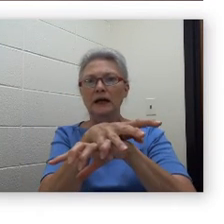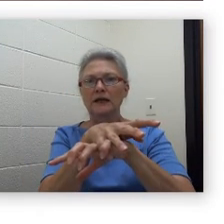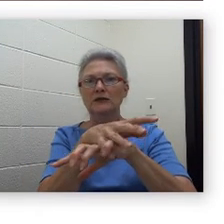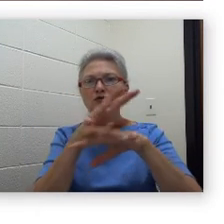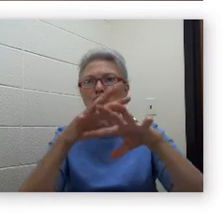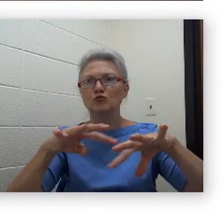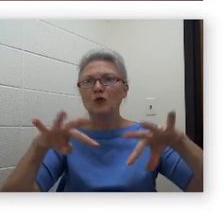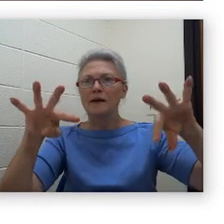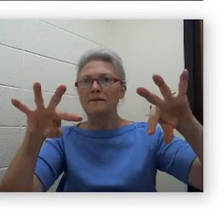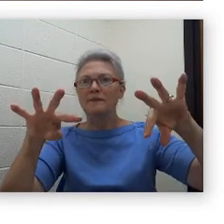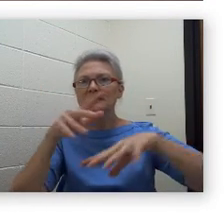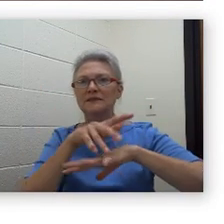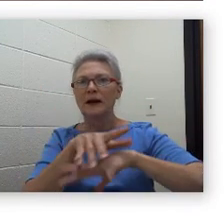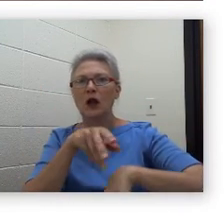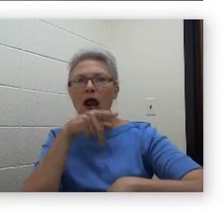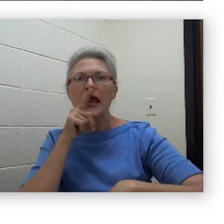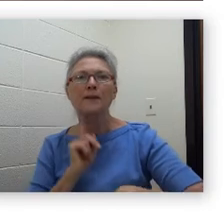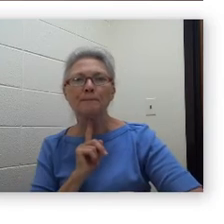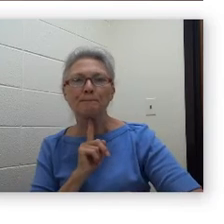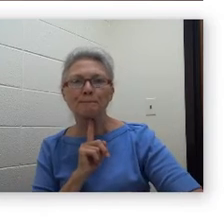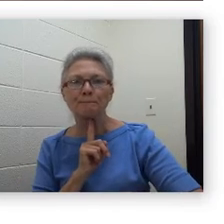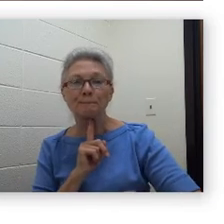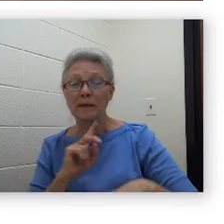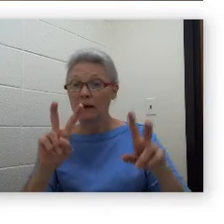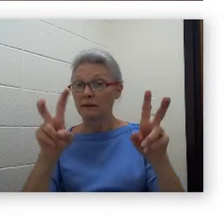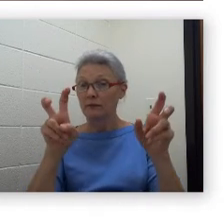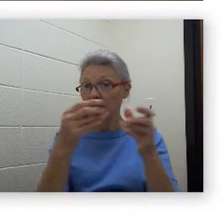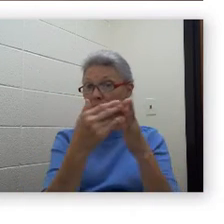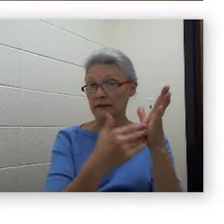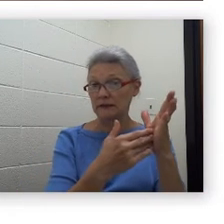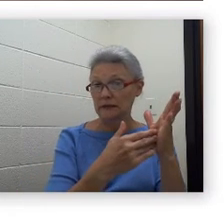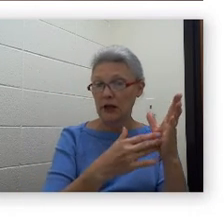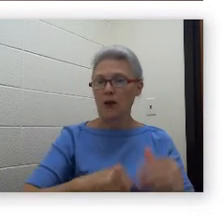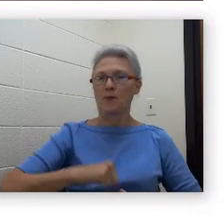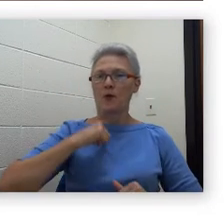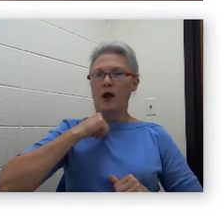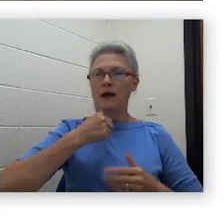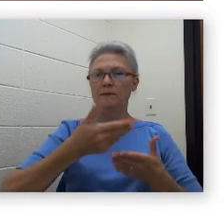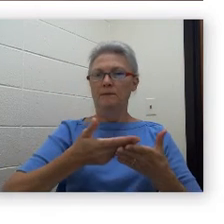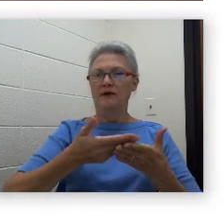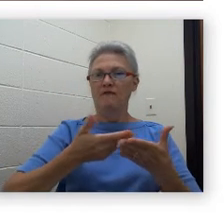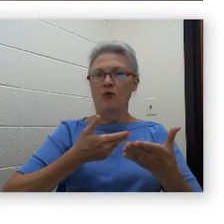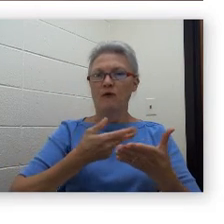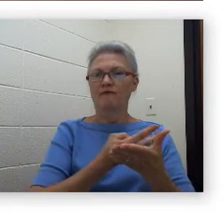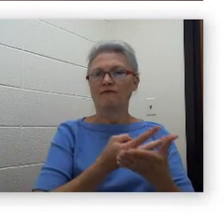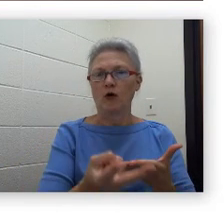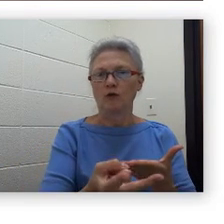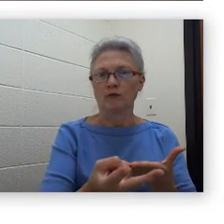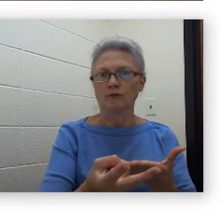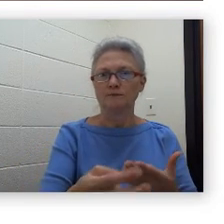little spider. Moral: pride goes before a fall.